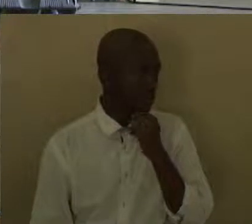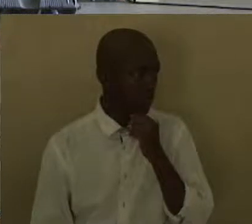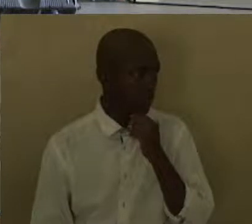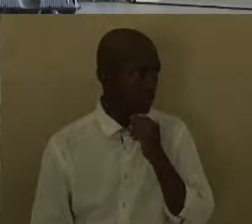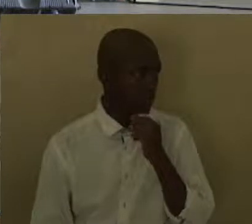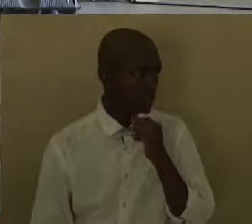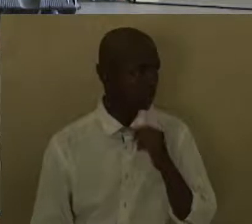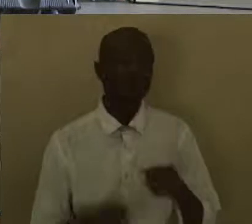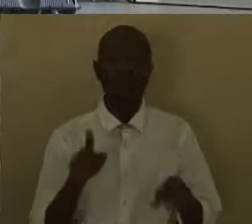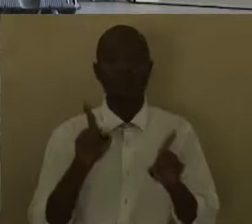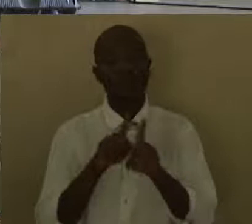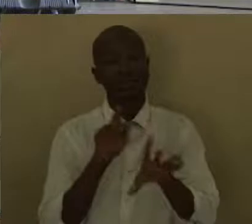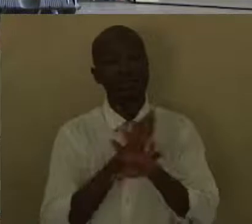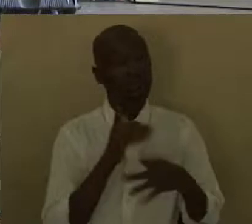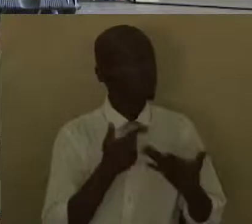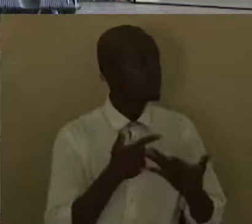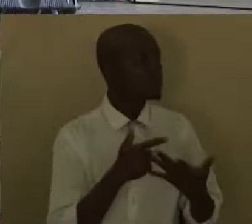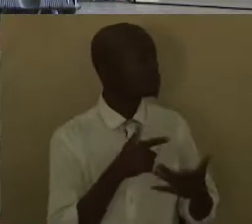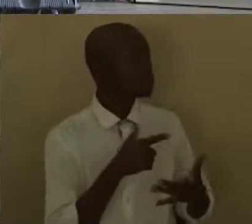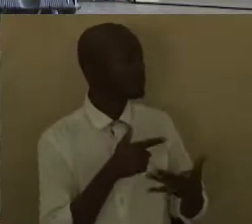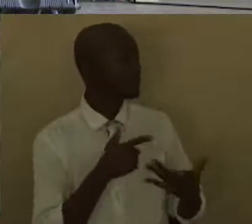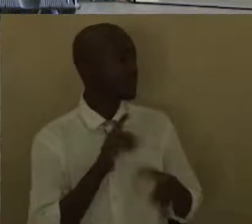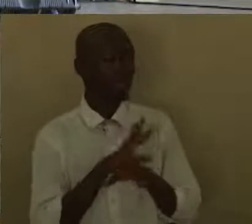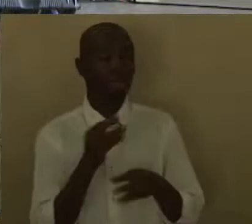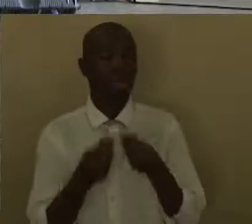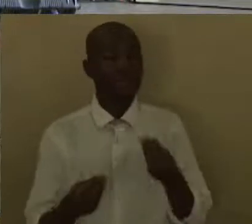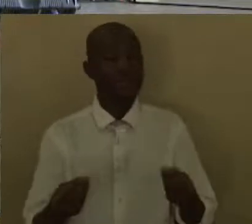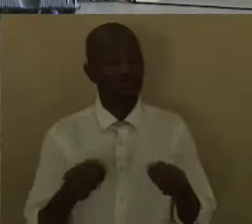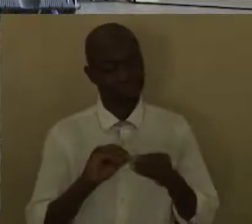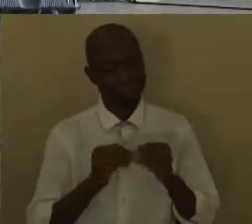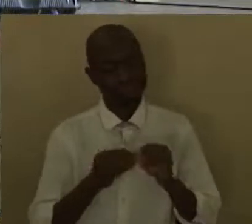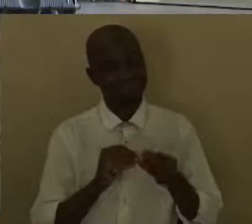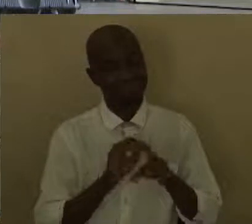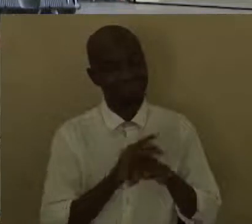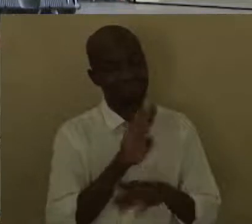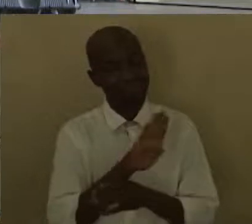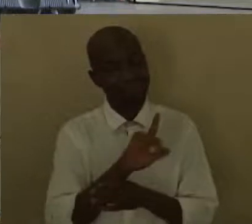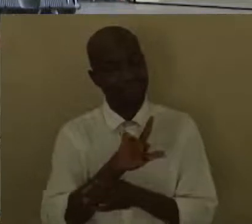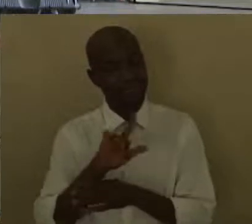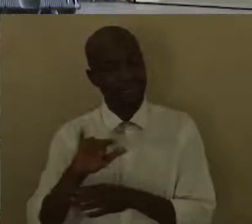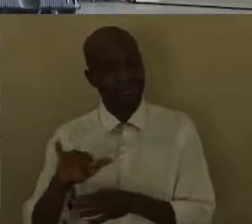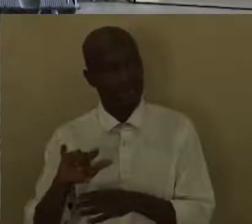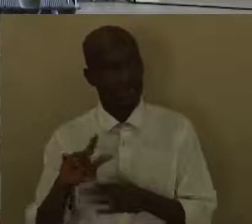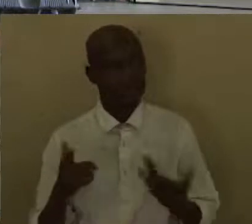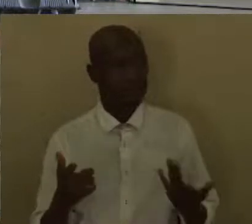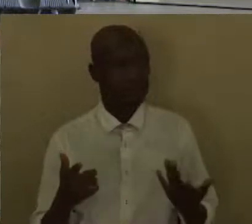you all know, the Children's Amendment Bill,